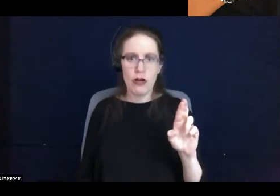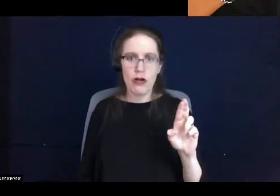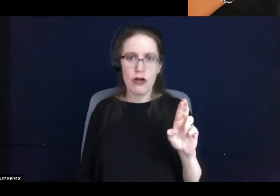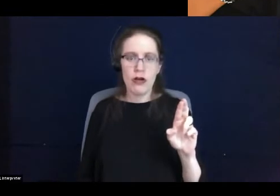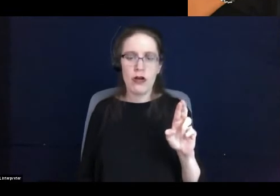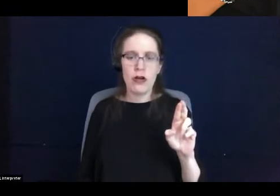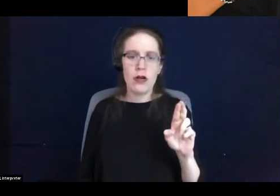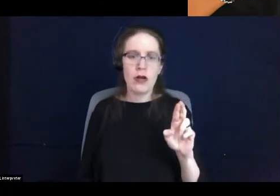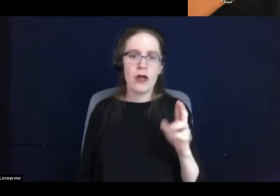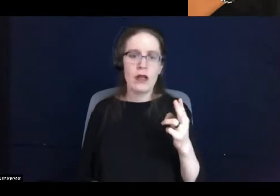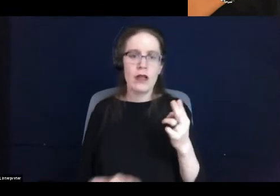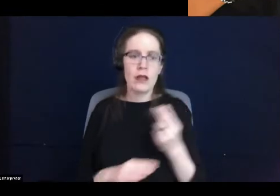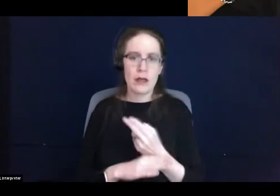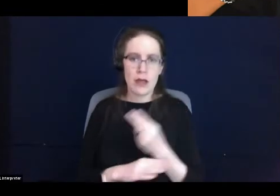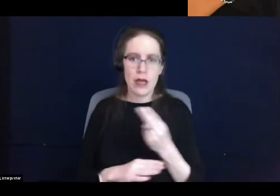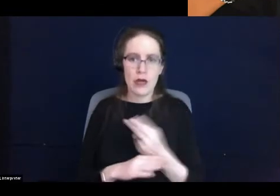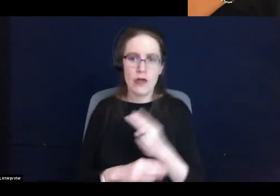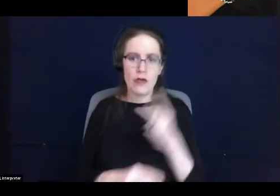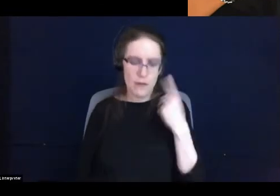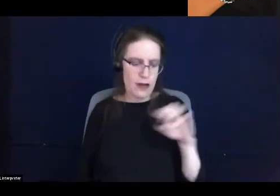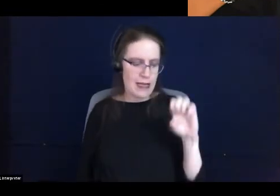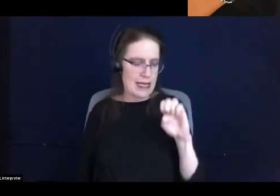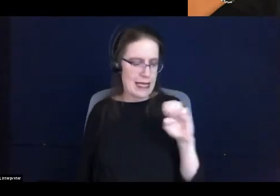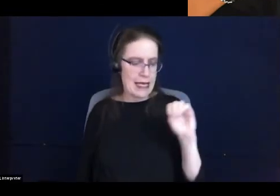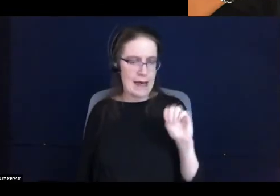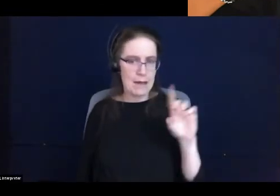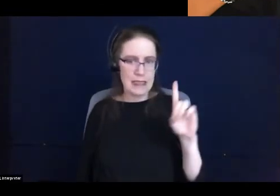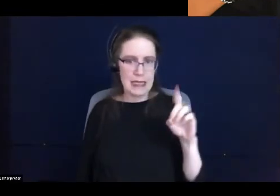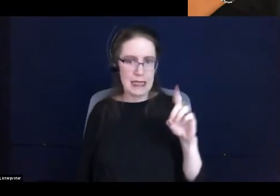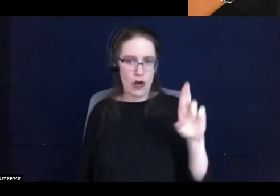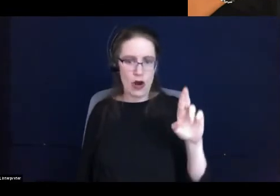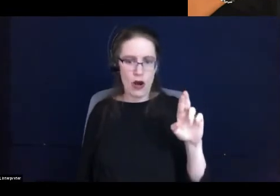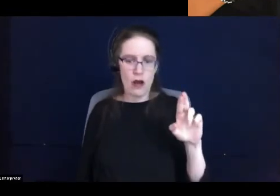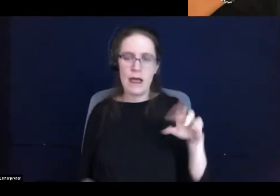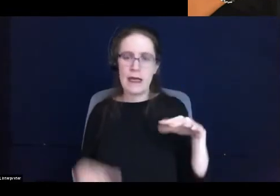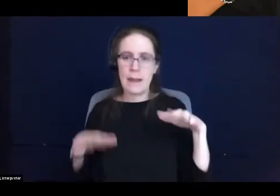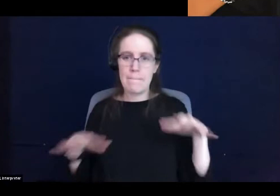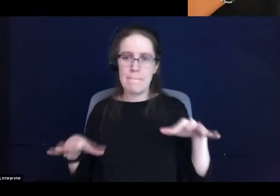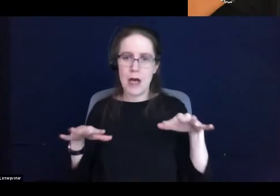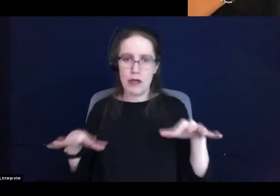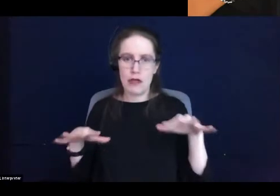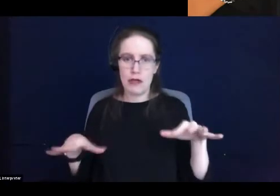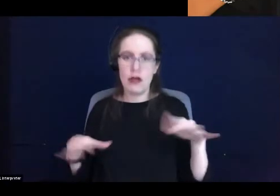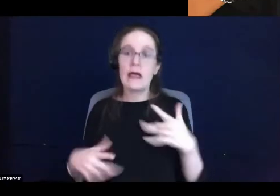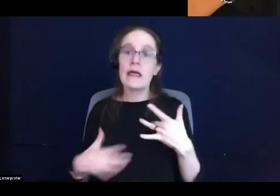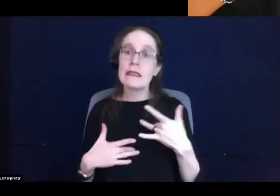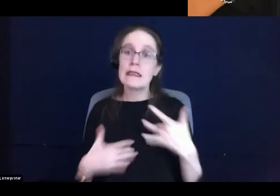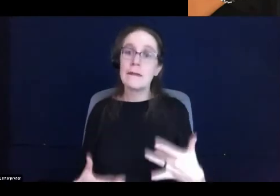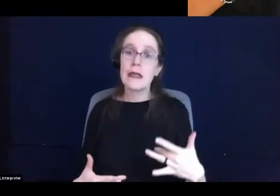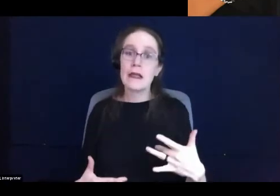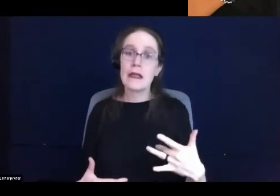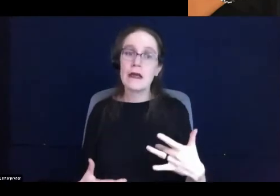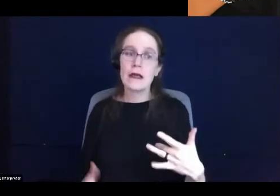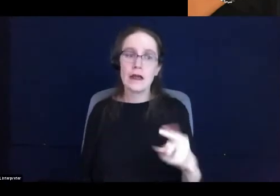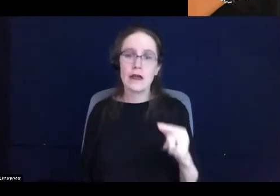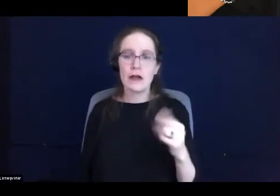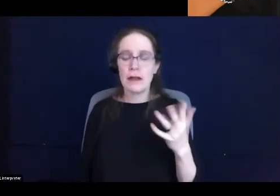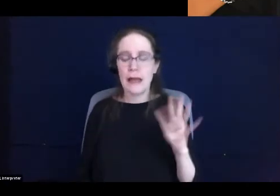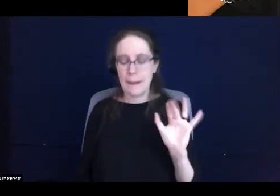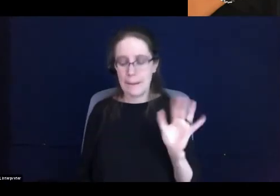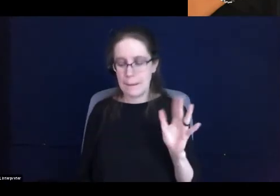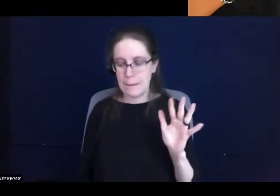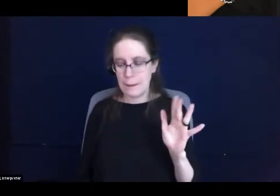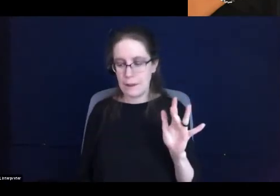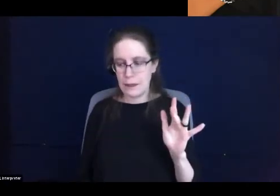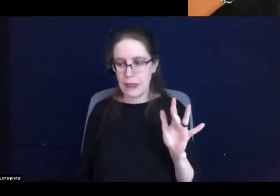for EMDR, these buzzers, you typically, either they are two little things that